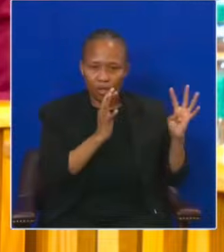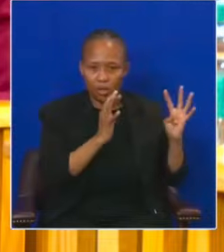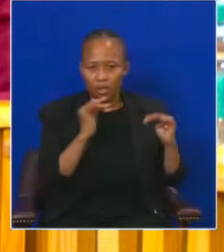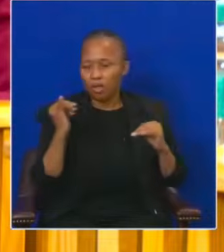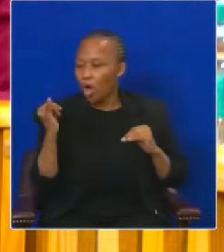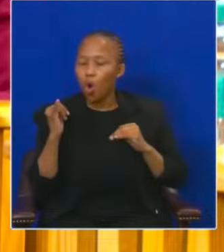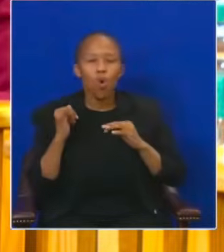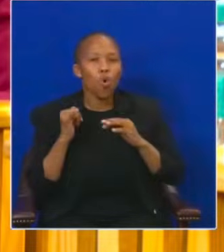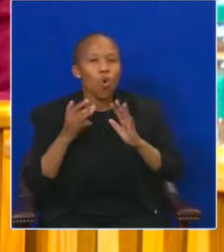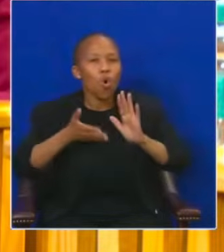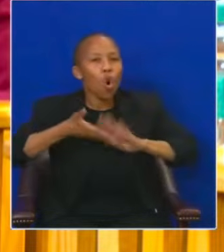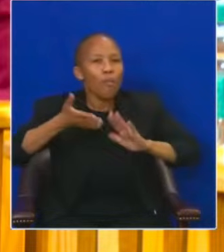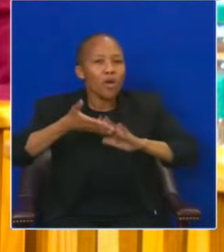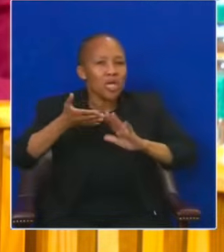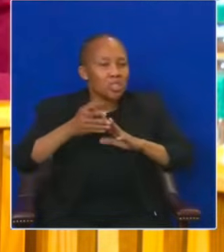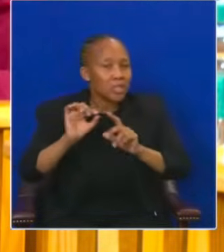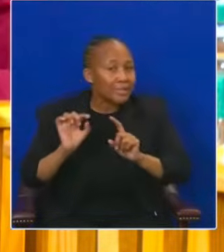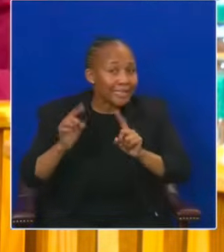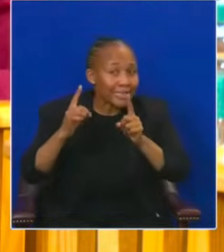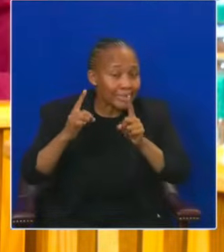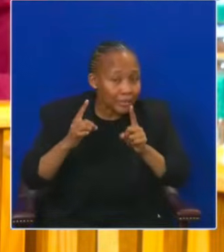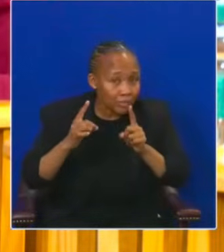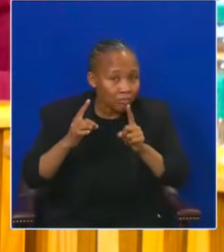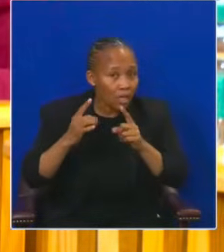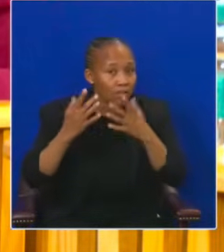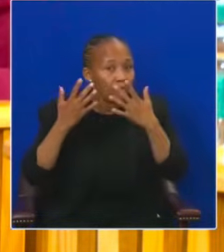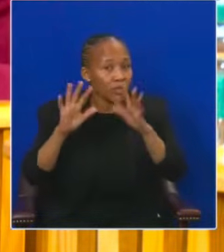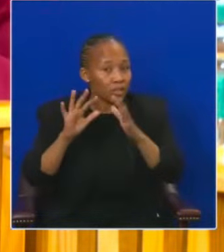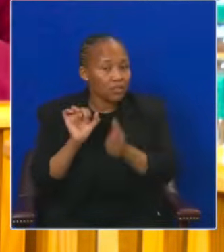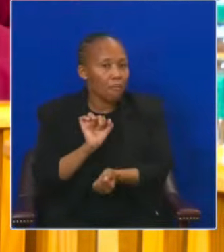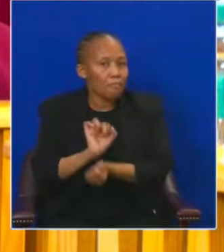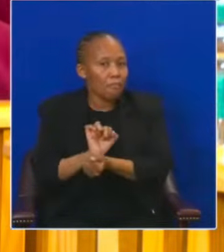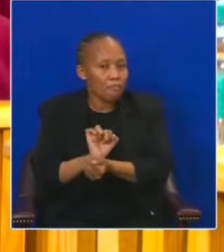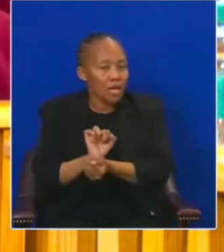you arrest the intended Mr. Lucky Molefe?